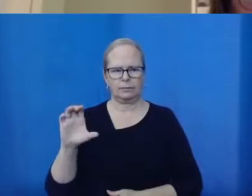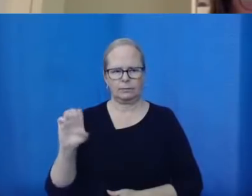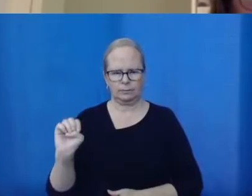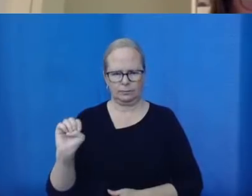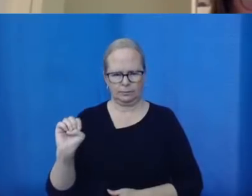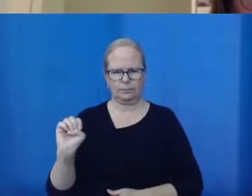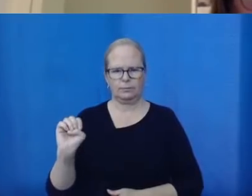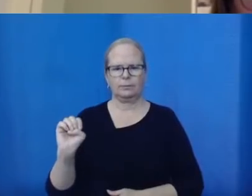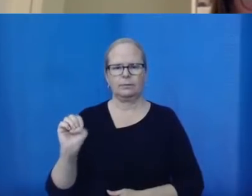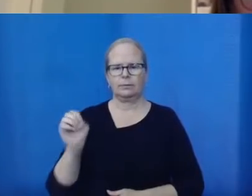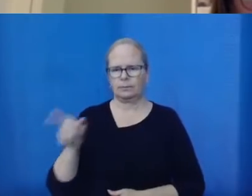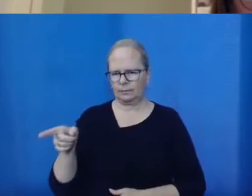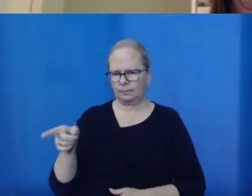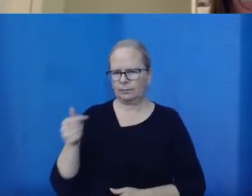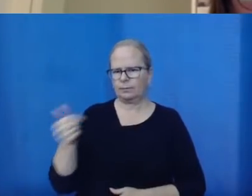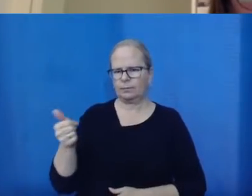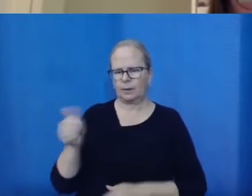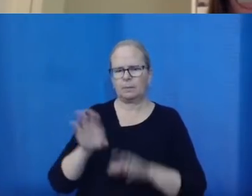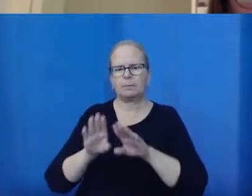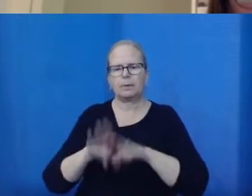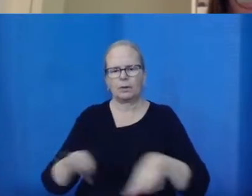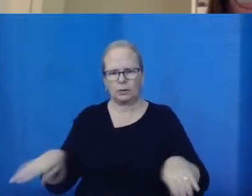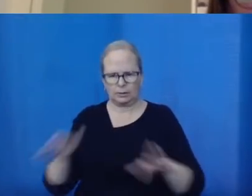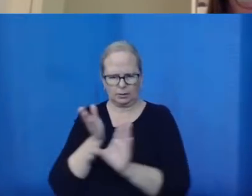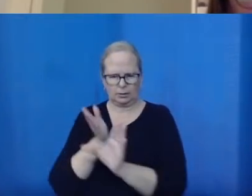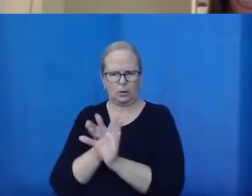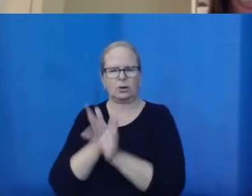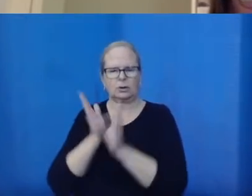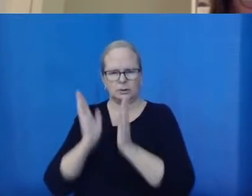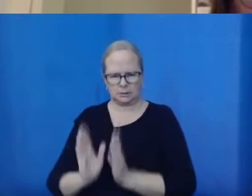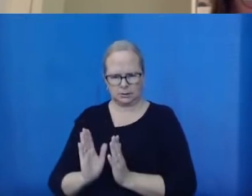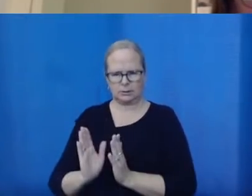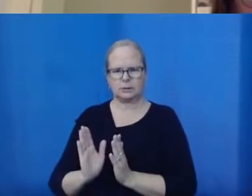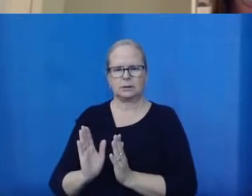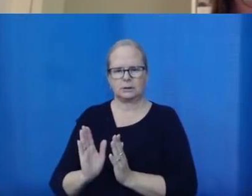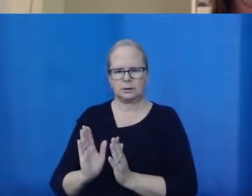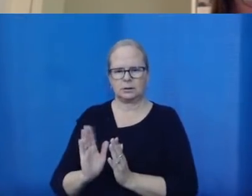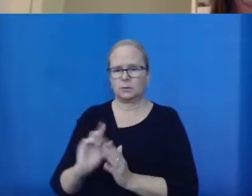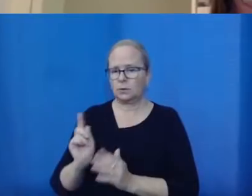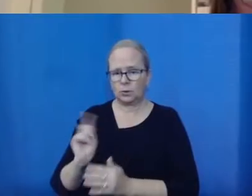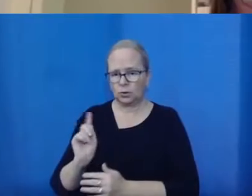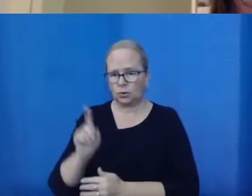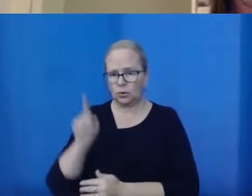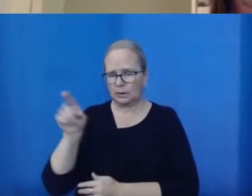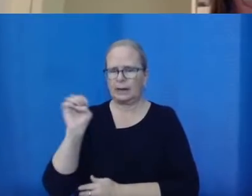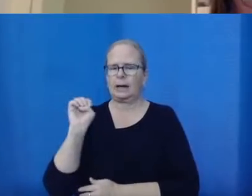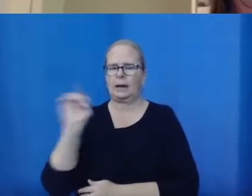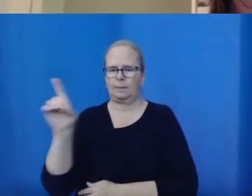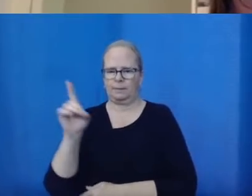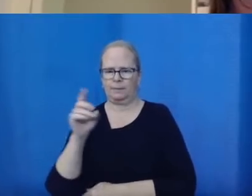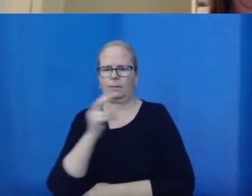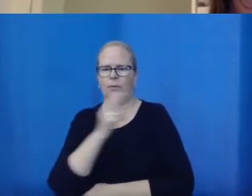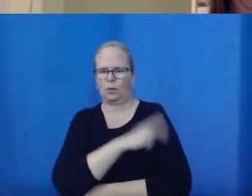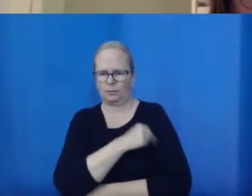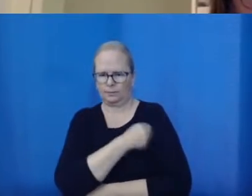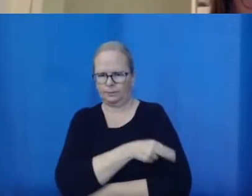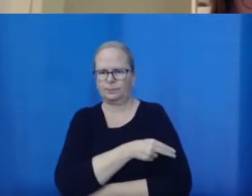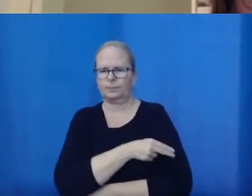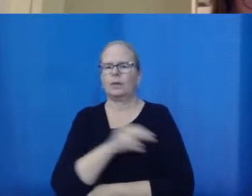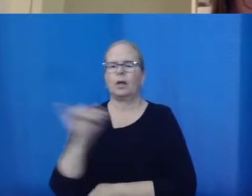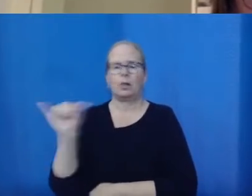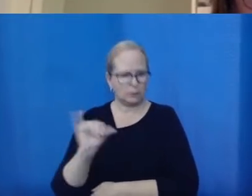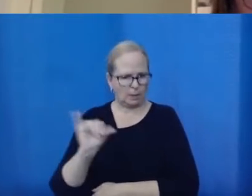pediatric obesity. And I also have a private practice for women for psychotherapy. And that's sort of my main gigs right now.